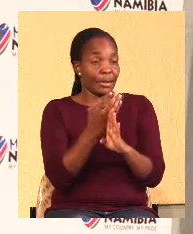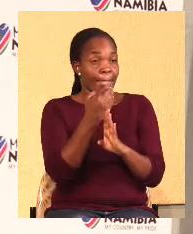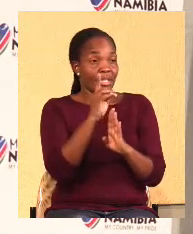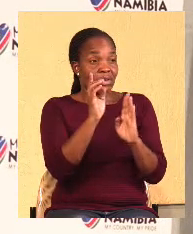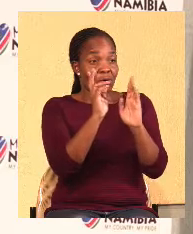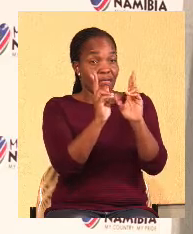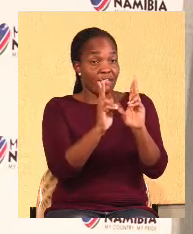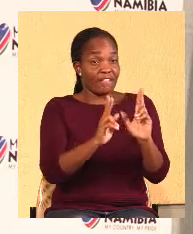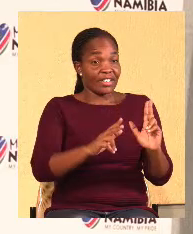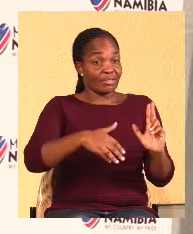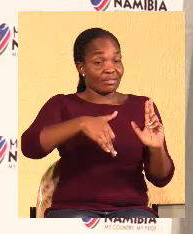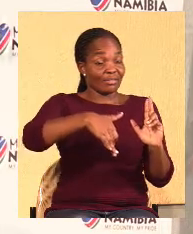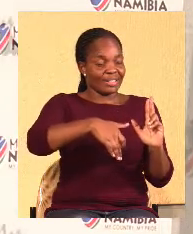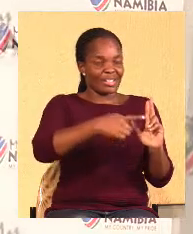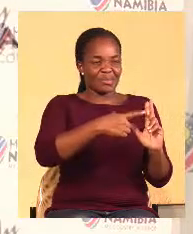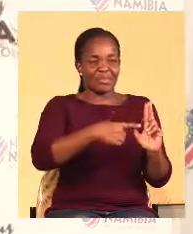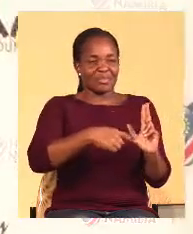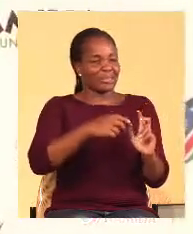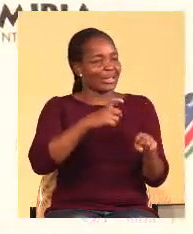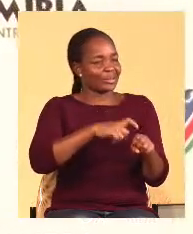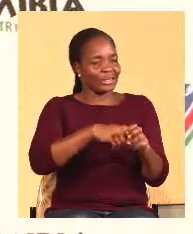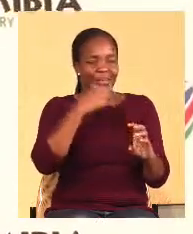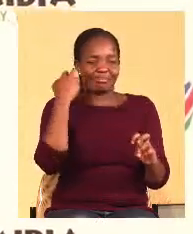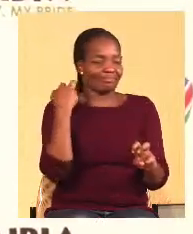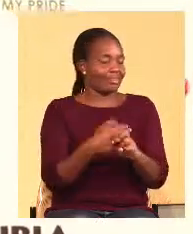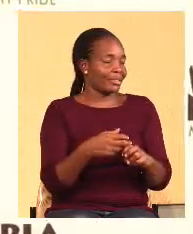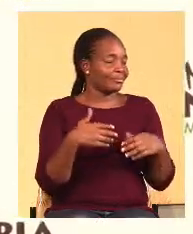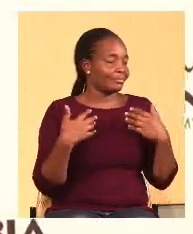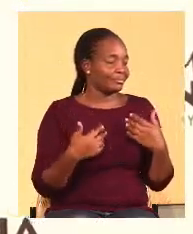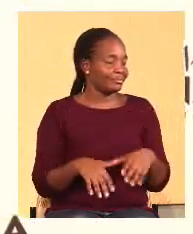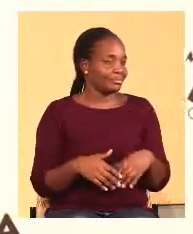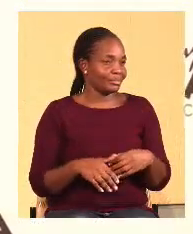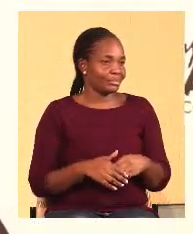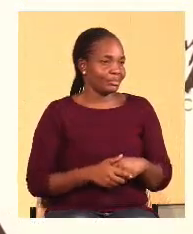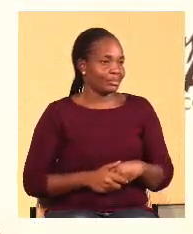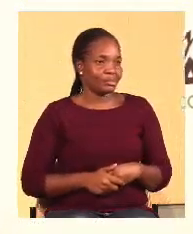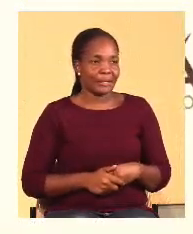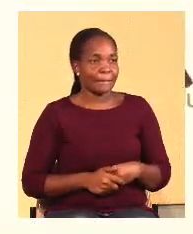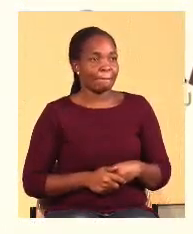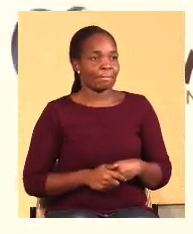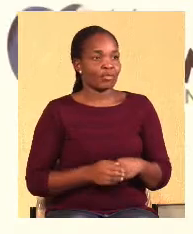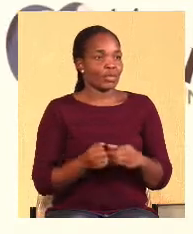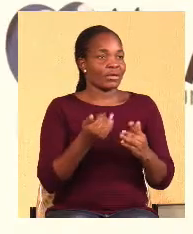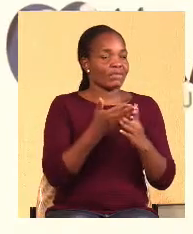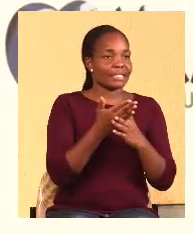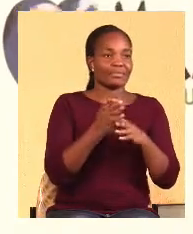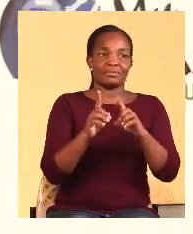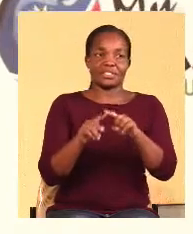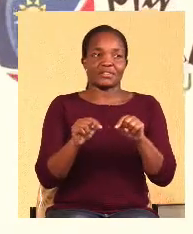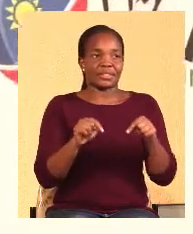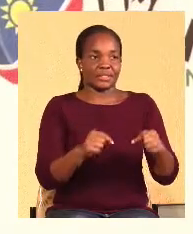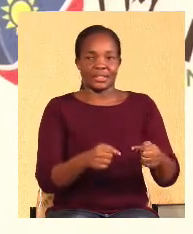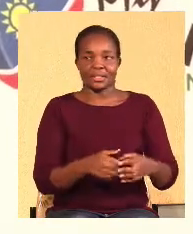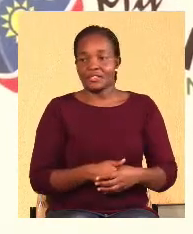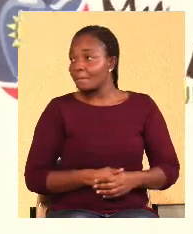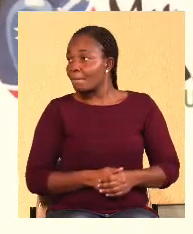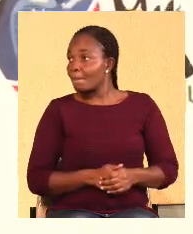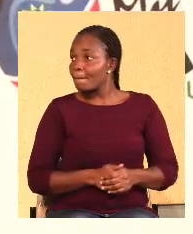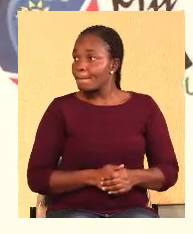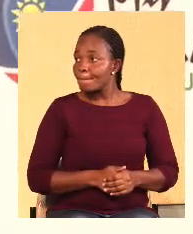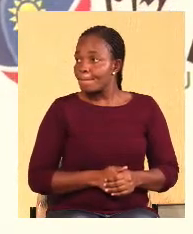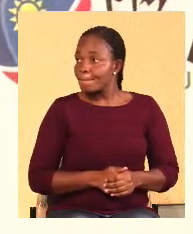the people of Namibia are going through a very, very difficult time in terms of movements, in terms of access to certain facilities. And this